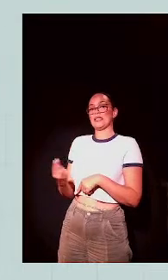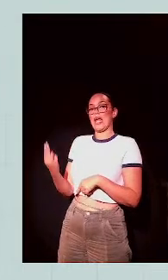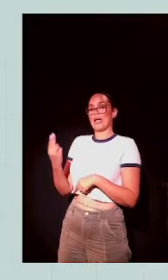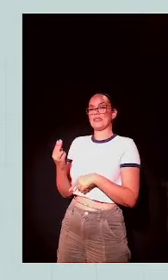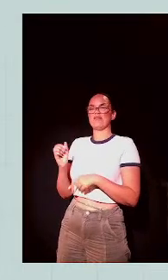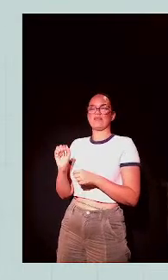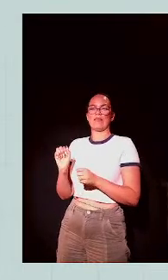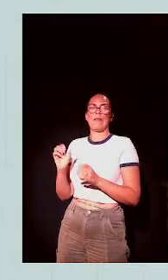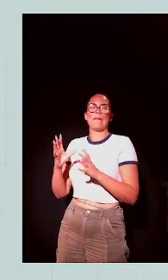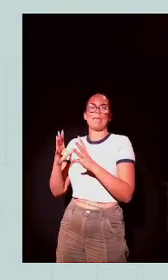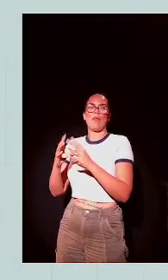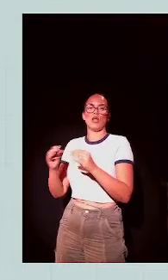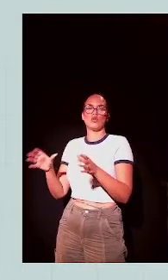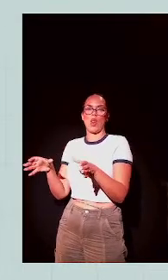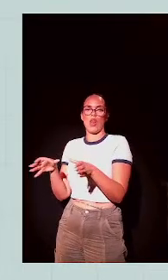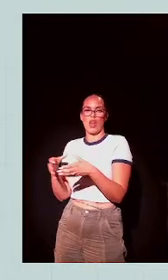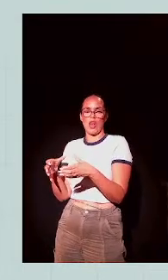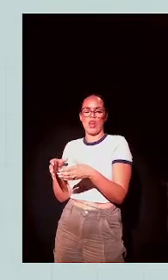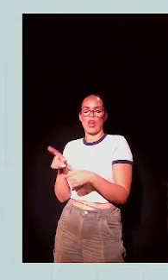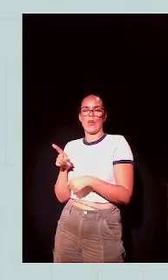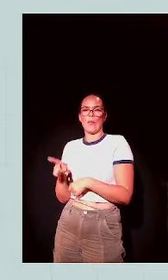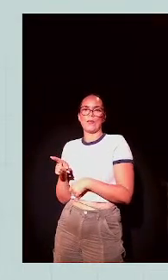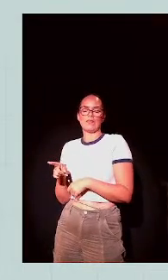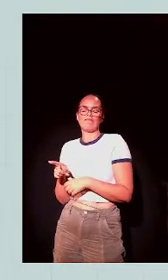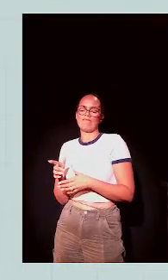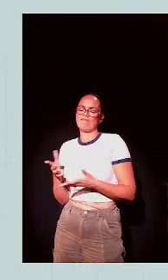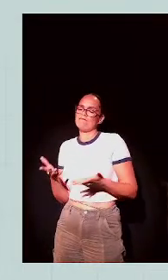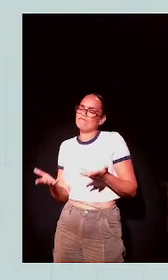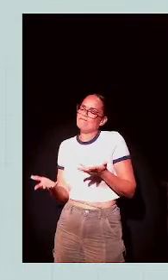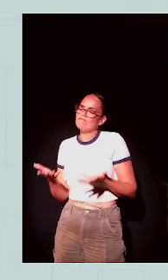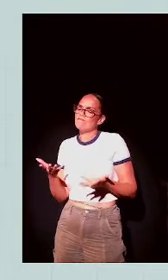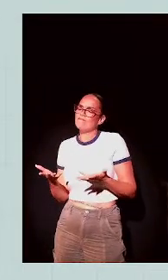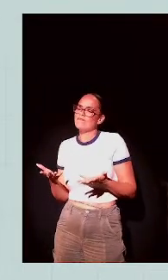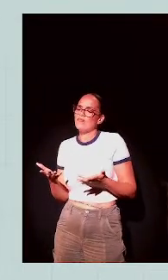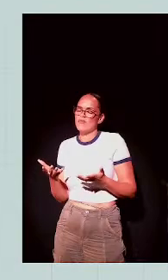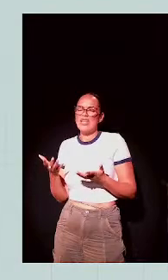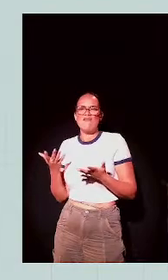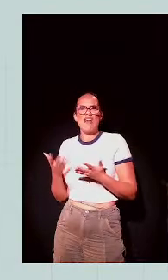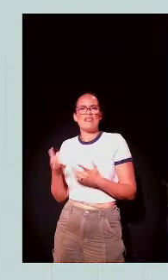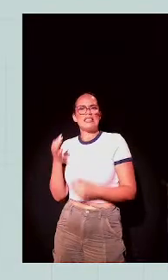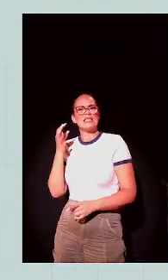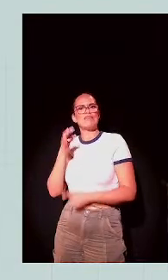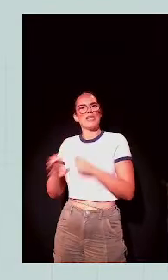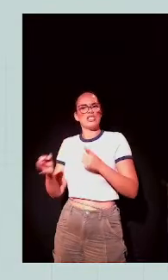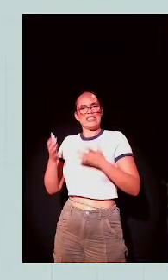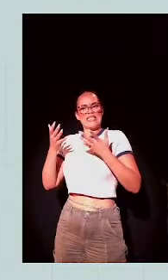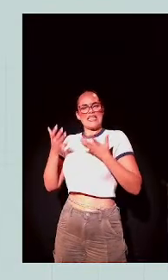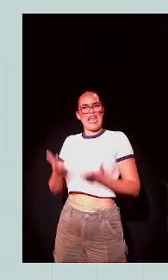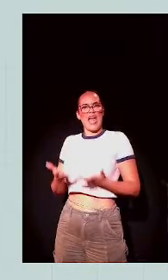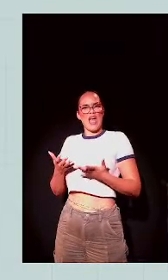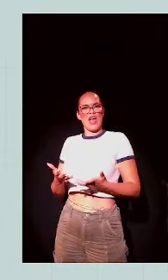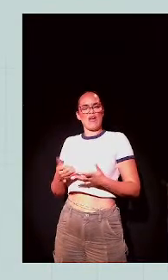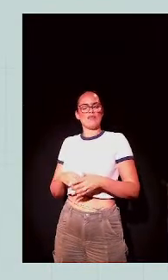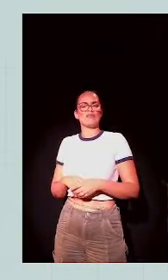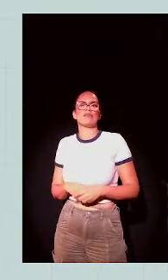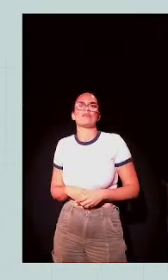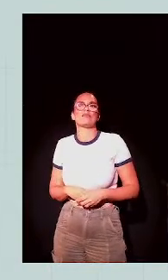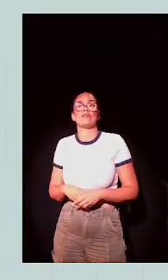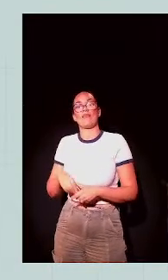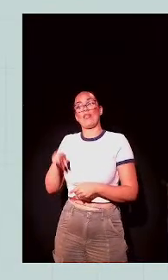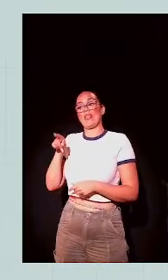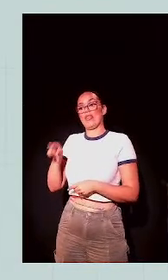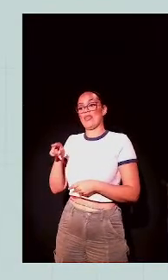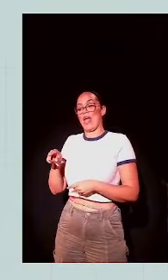modules, is almost a sort of specious now in a module. It gives us the